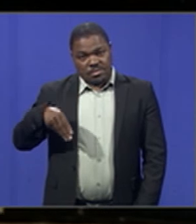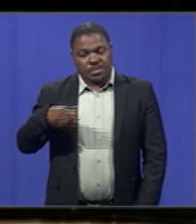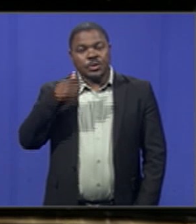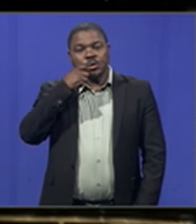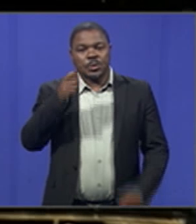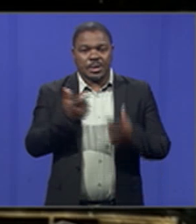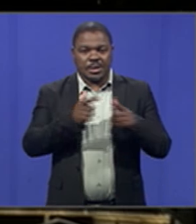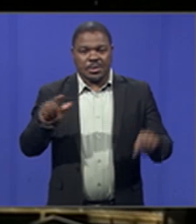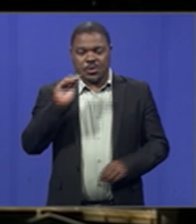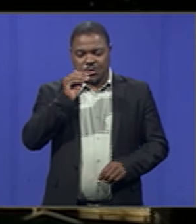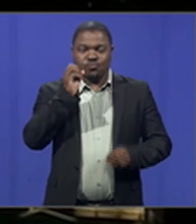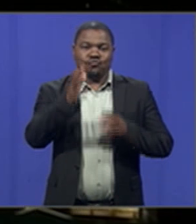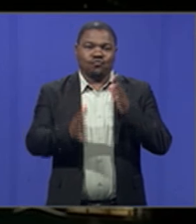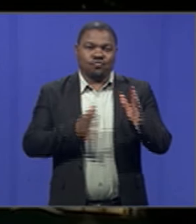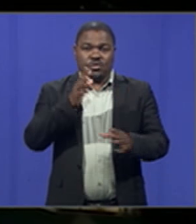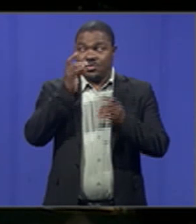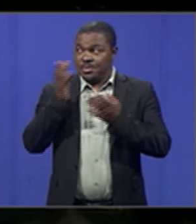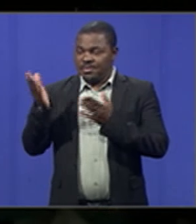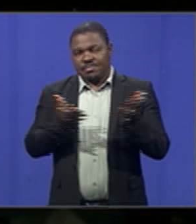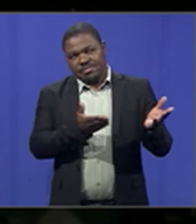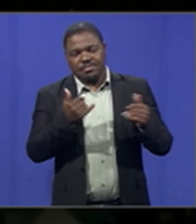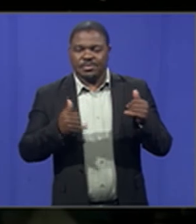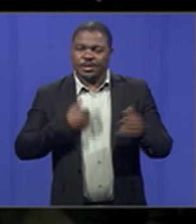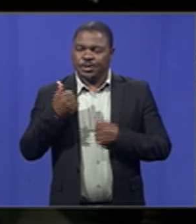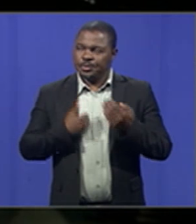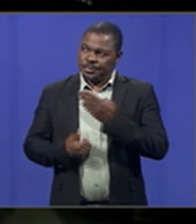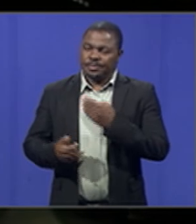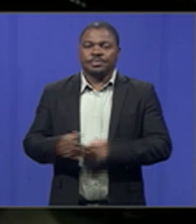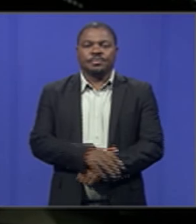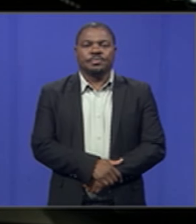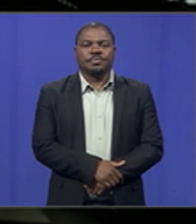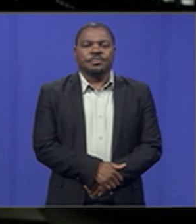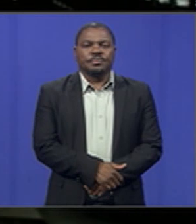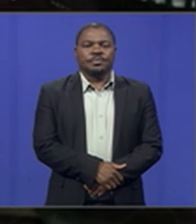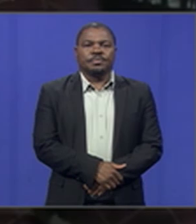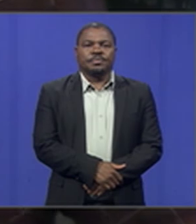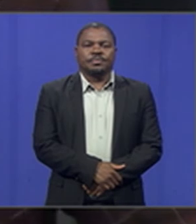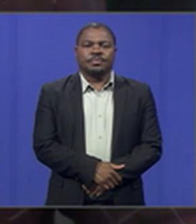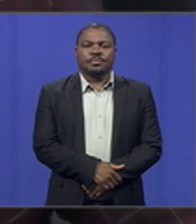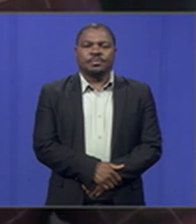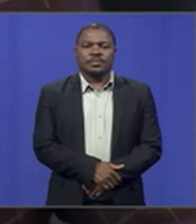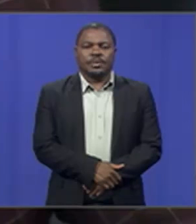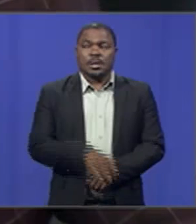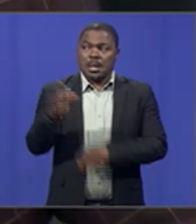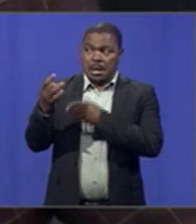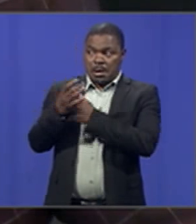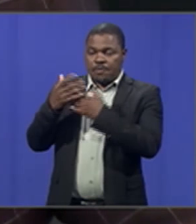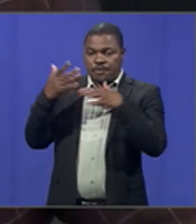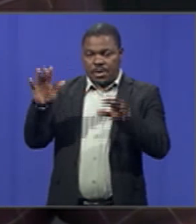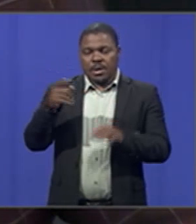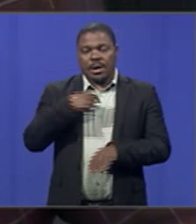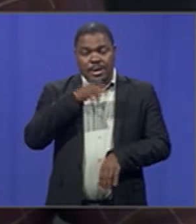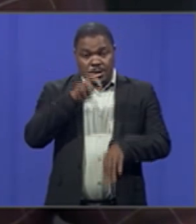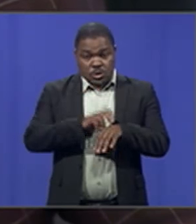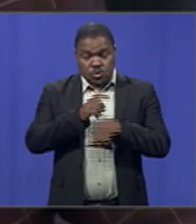tsa Setswana a re thube ko bo segole mmogo ka tshedimosetso. I've been advised to also place on record that